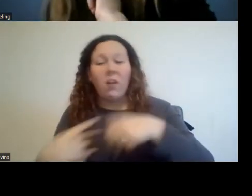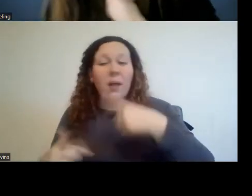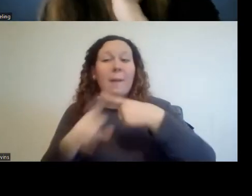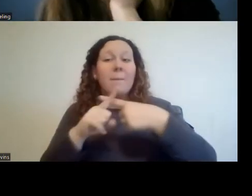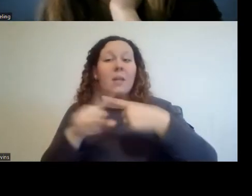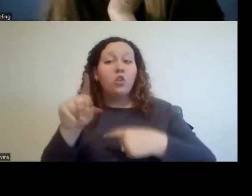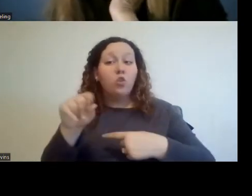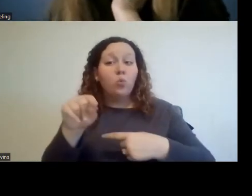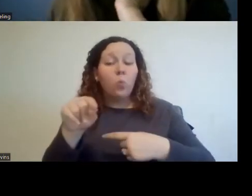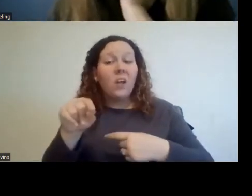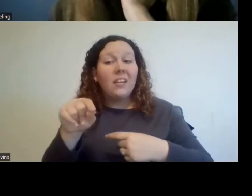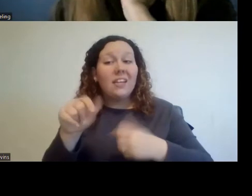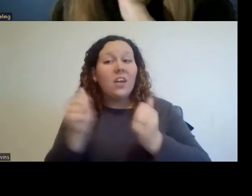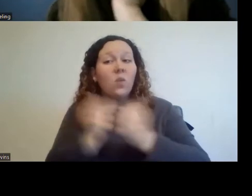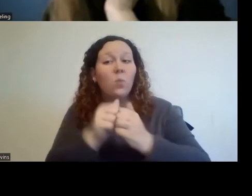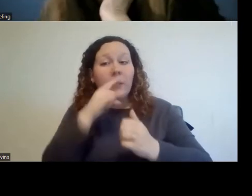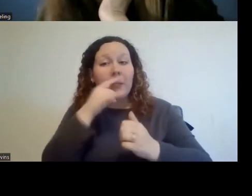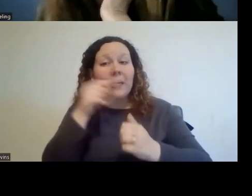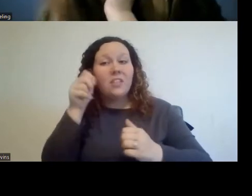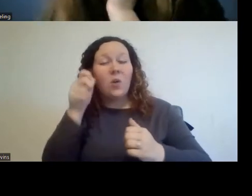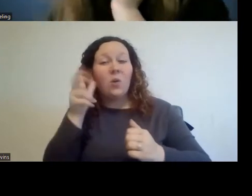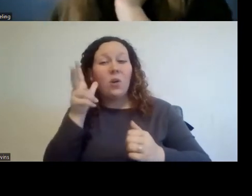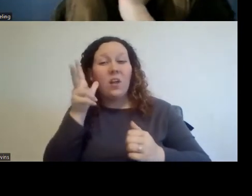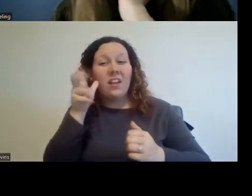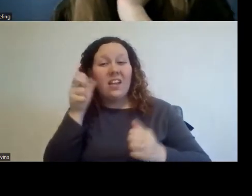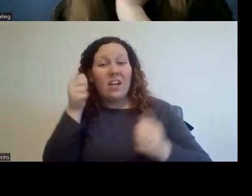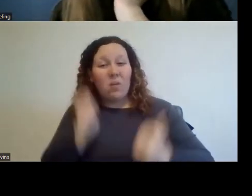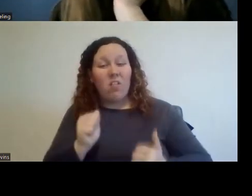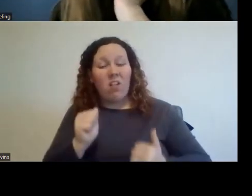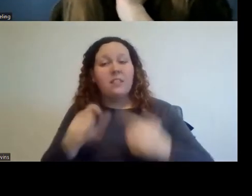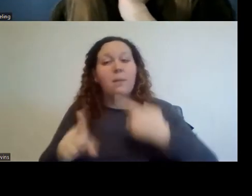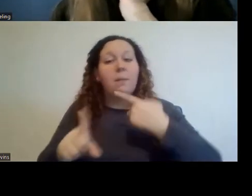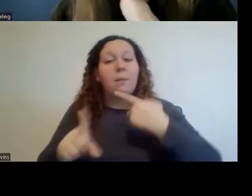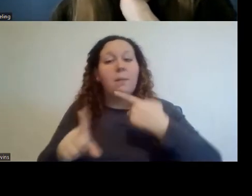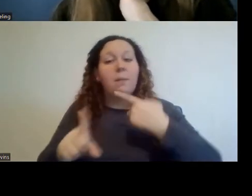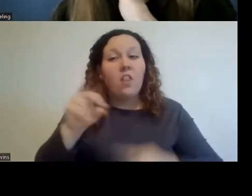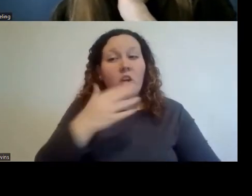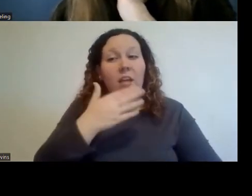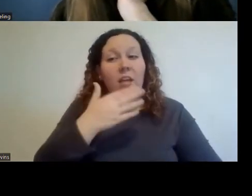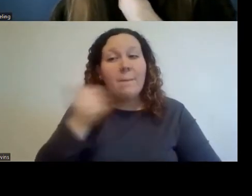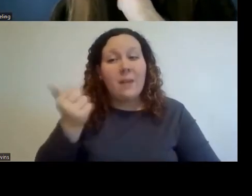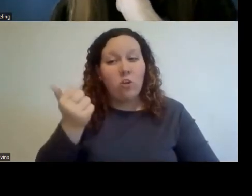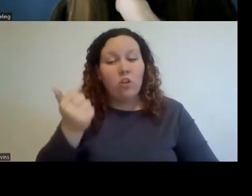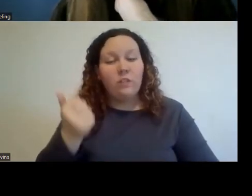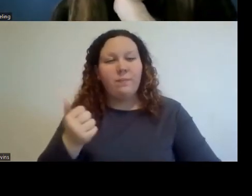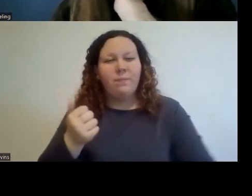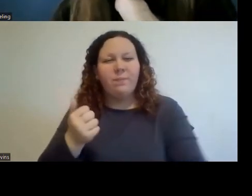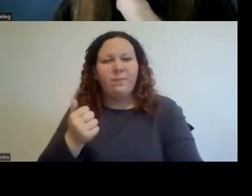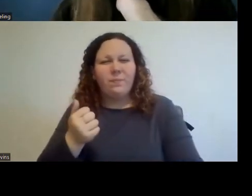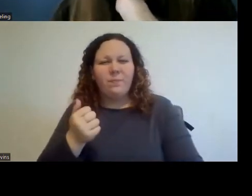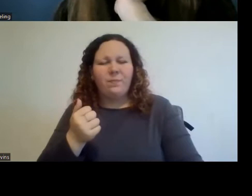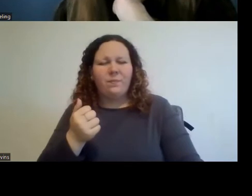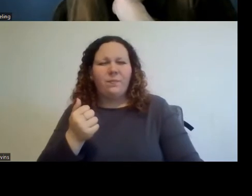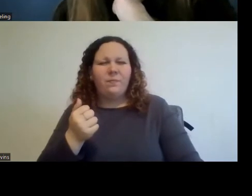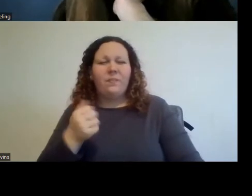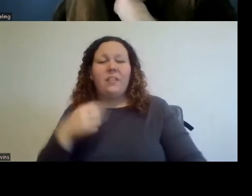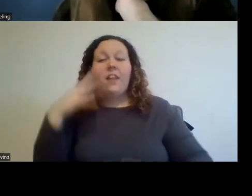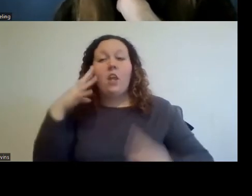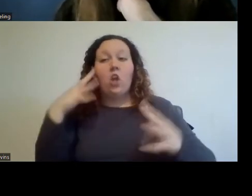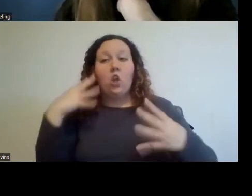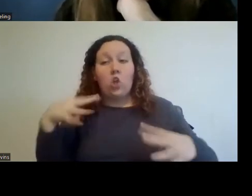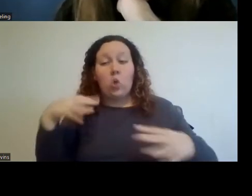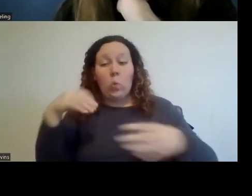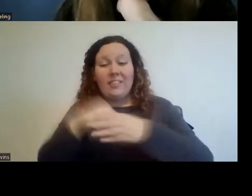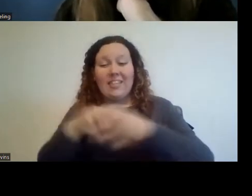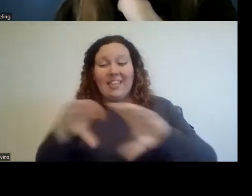hearing loss, but +30 is even better. And then the noise in the classroom contributes to the